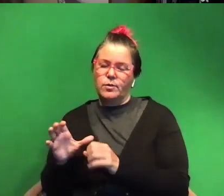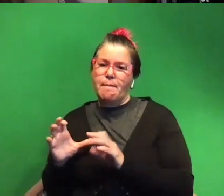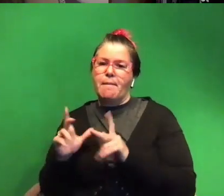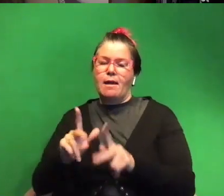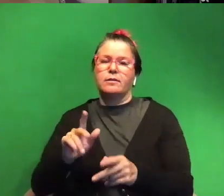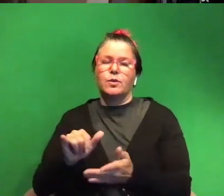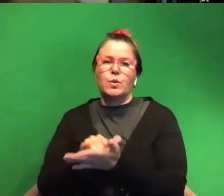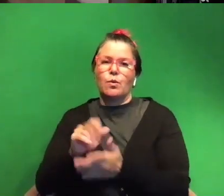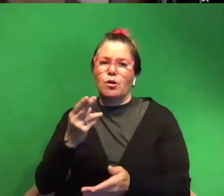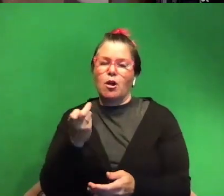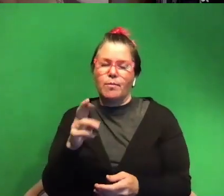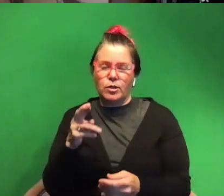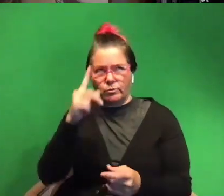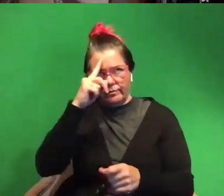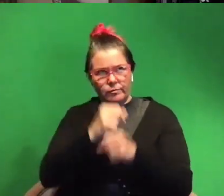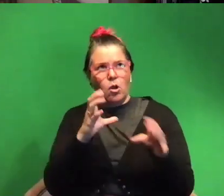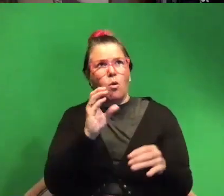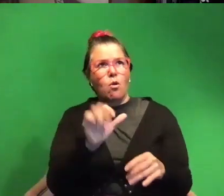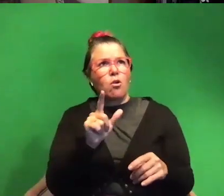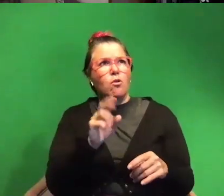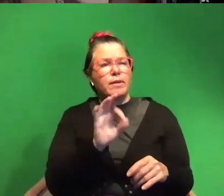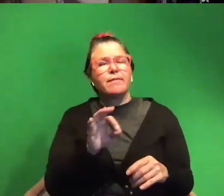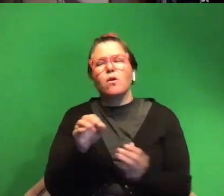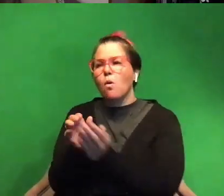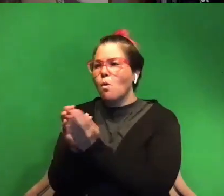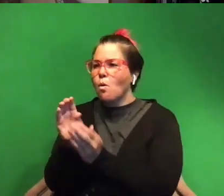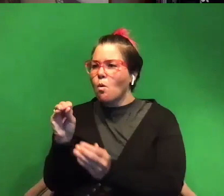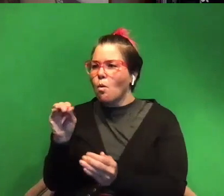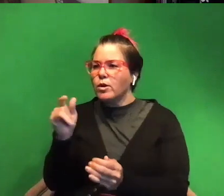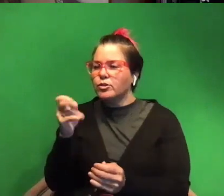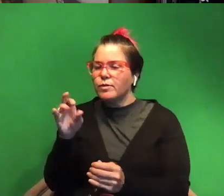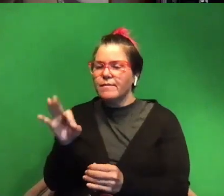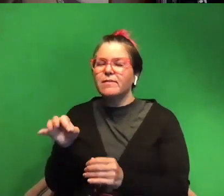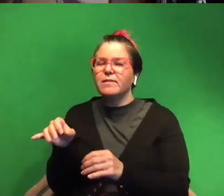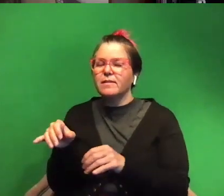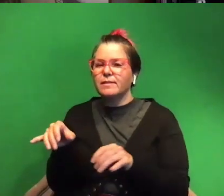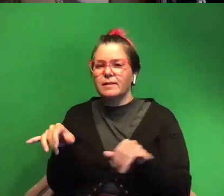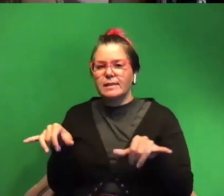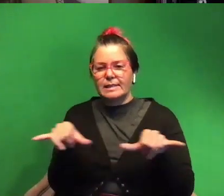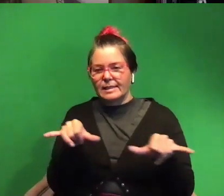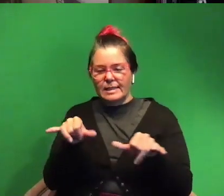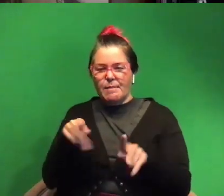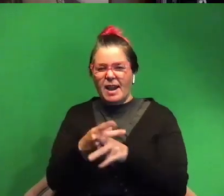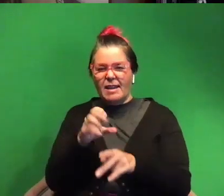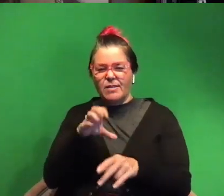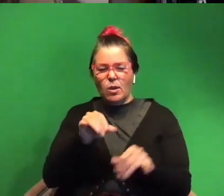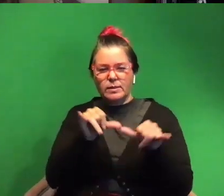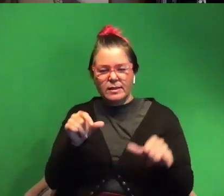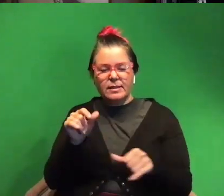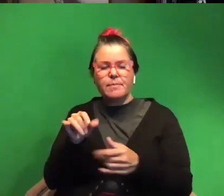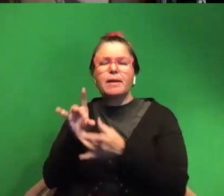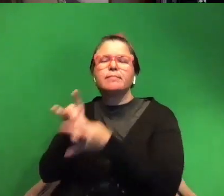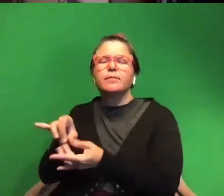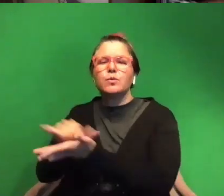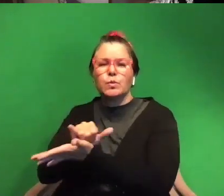which, if you think about coral reefs, oyster reefs were that type of ecosystem for the New York Harbor and similar temperate areas